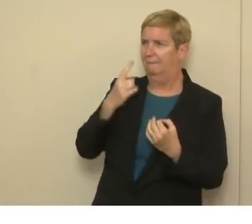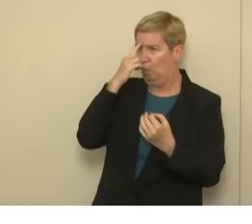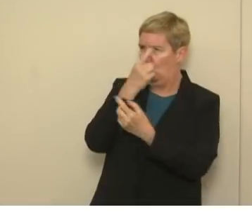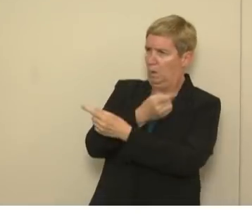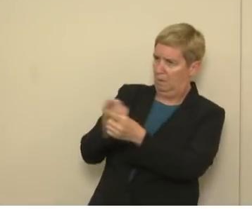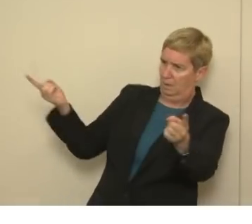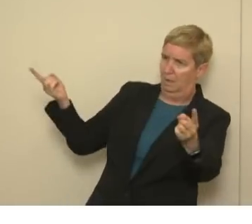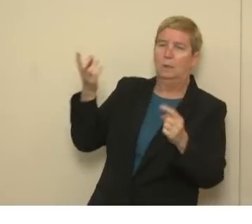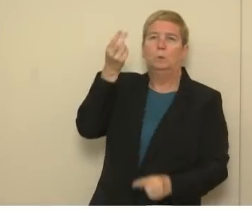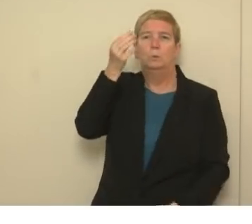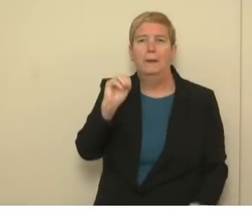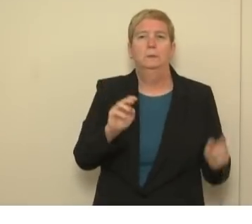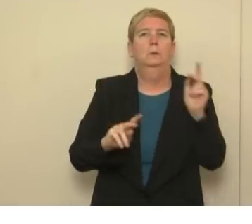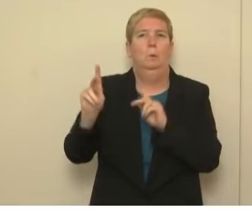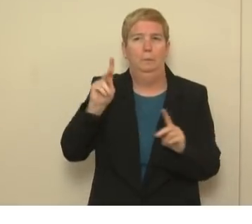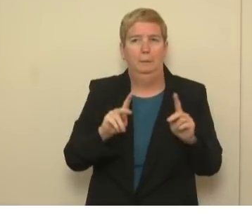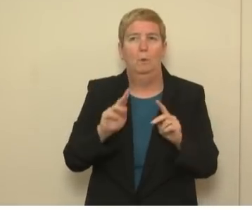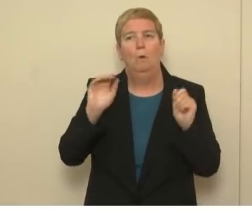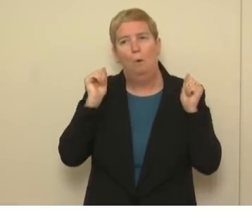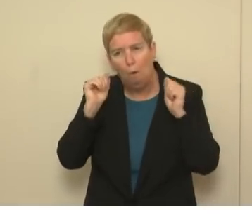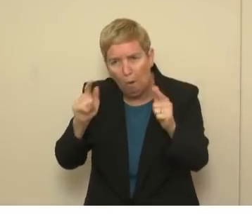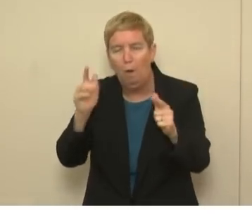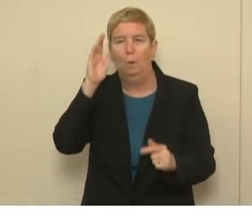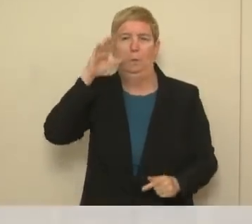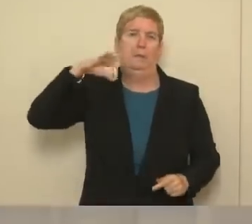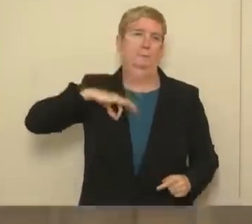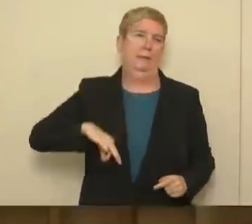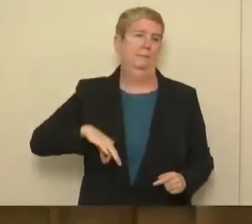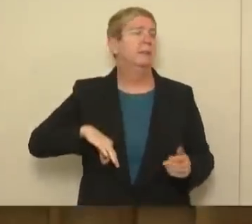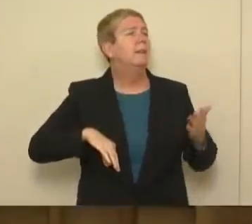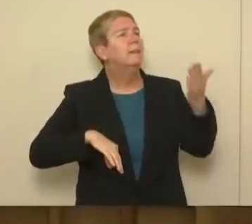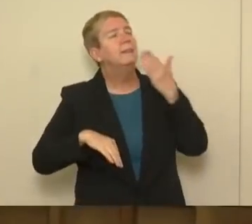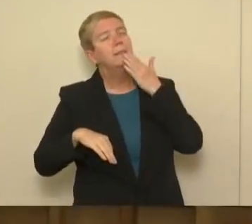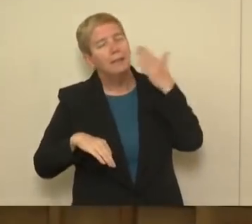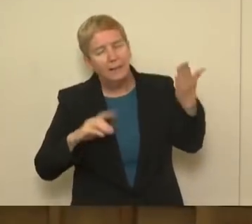New Mexico. And I really appreciate the opportunity, Governor, to talk about the